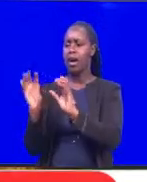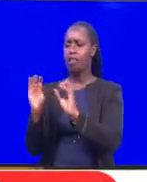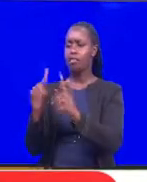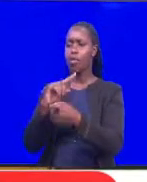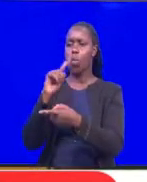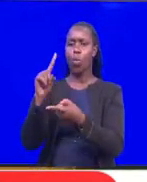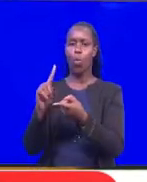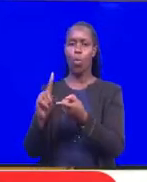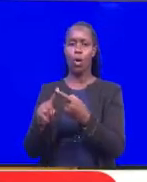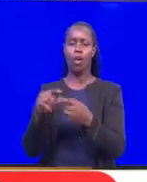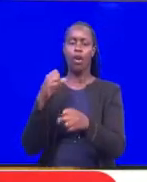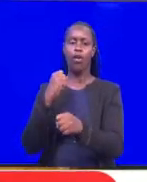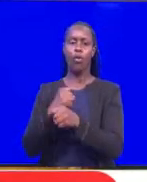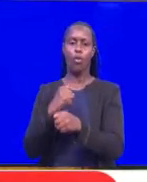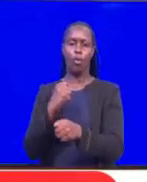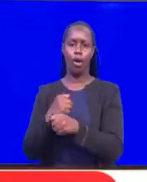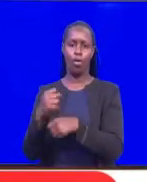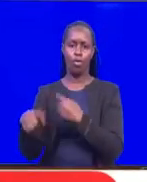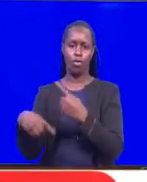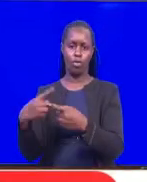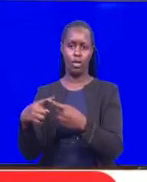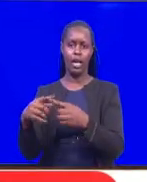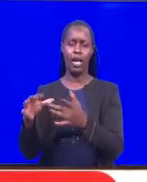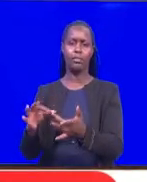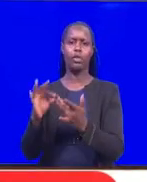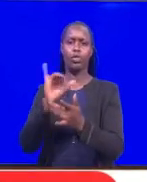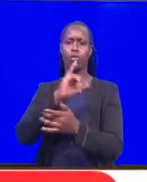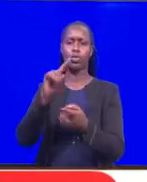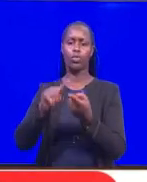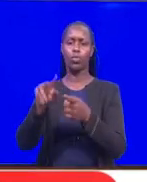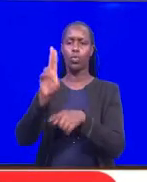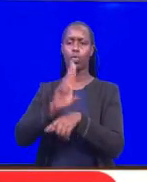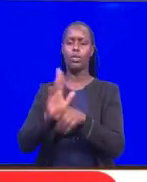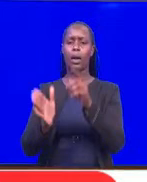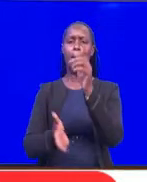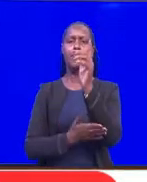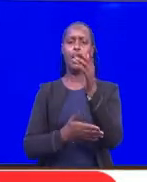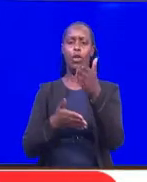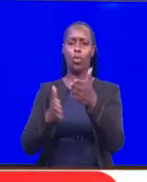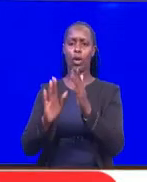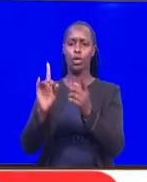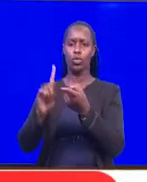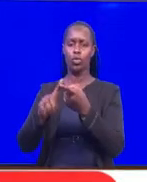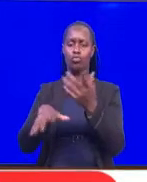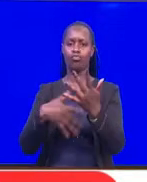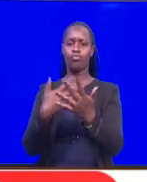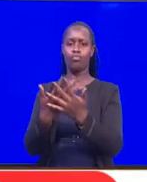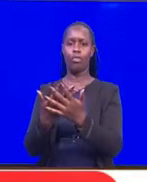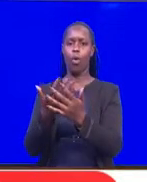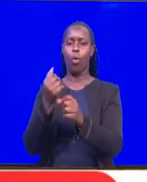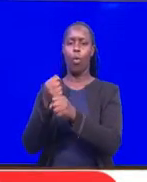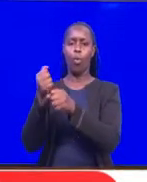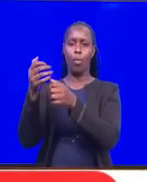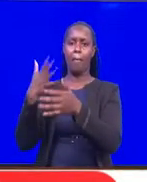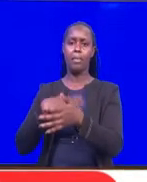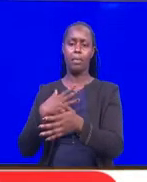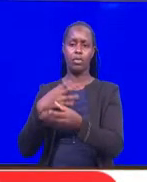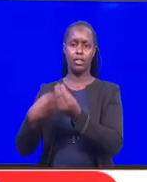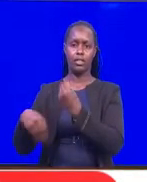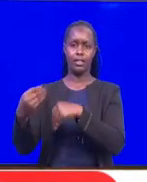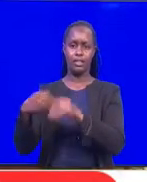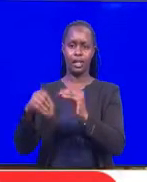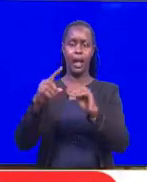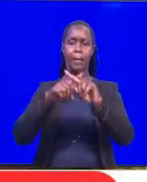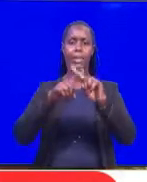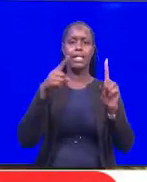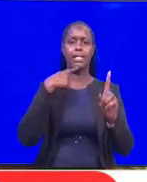using crude means to arrest hawkers. Making his State of the County address, the governor made it clear he only had an issue with people obstructing